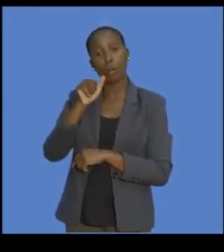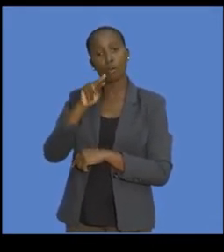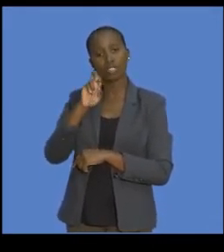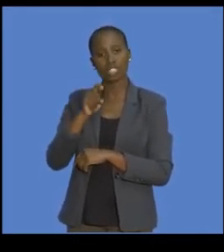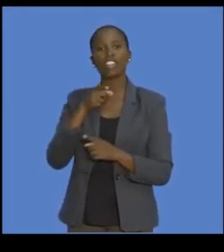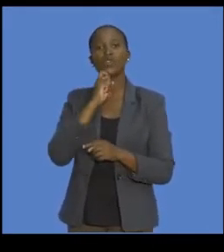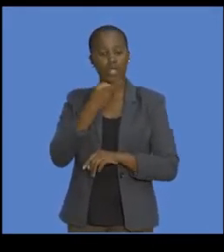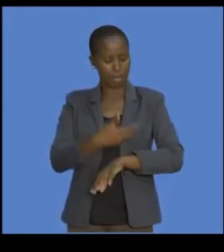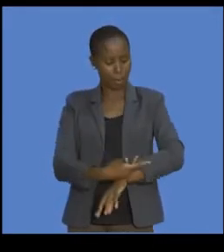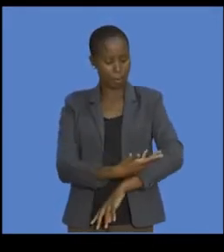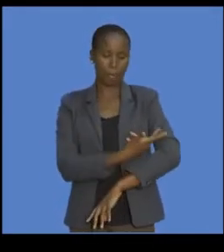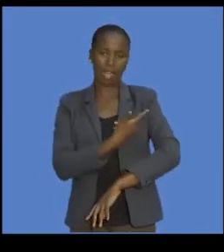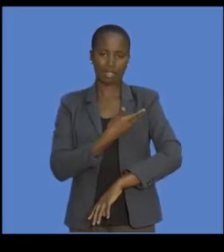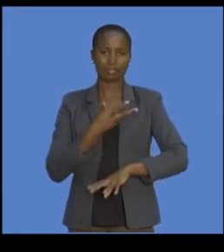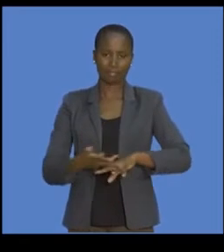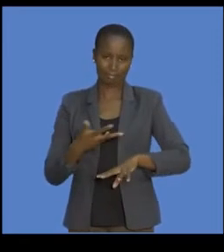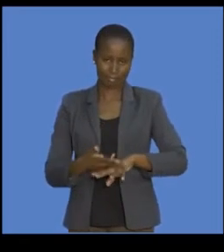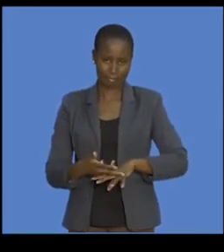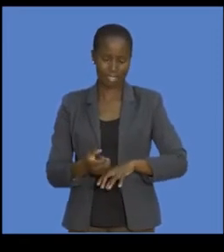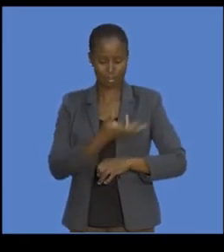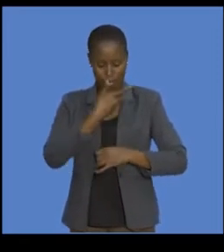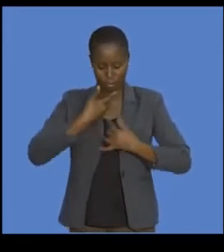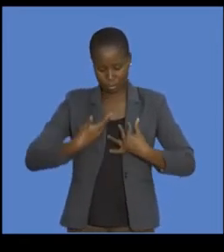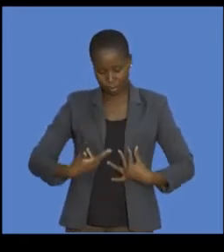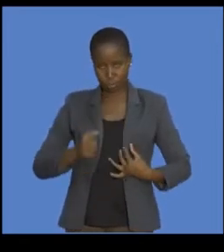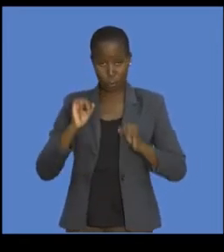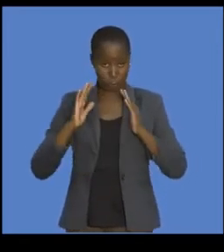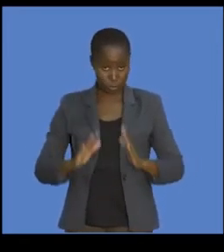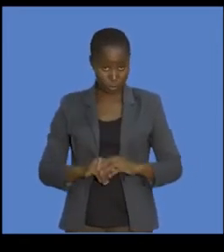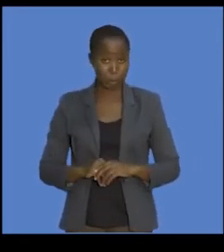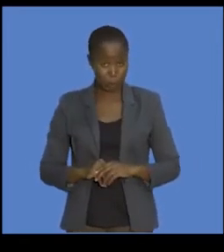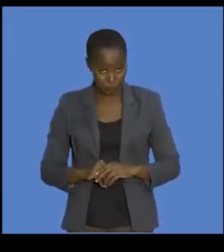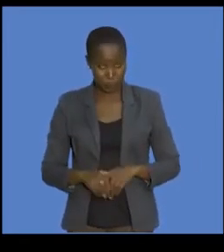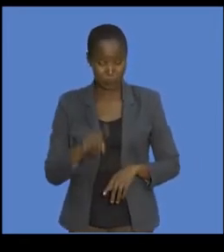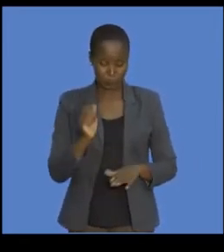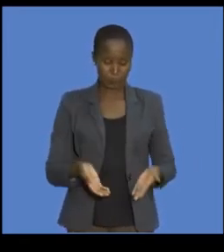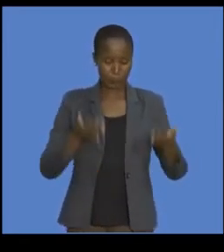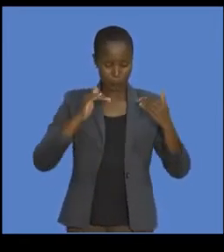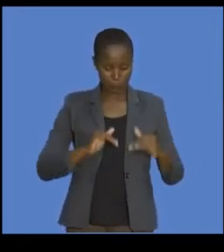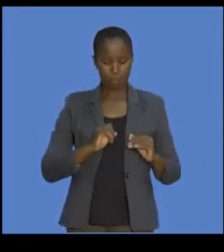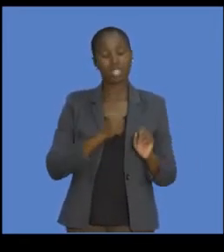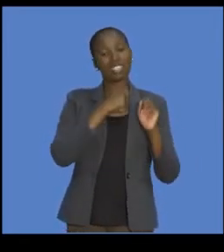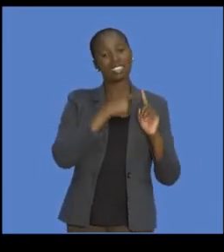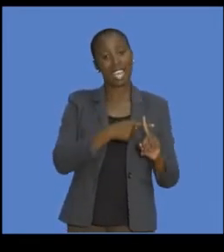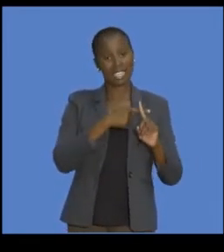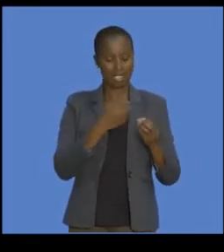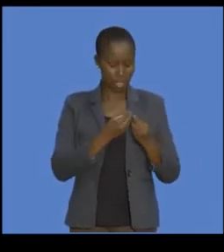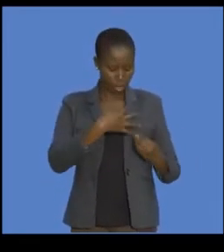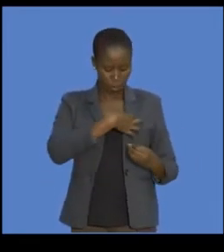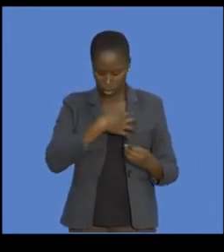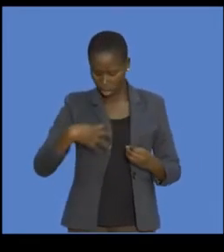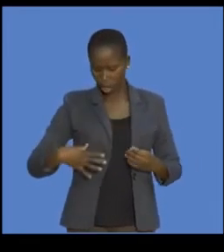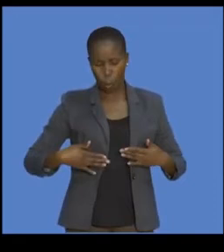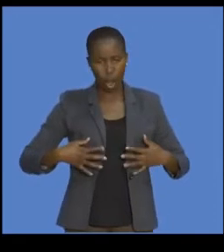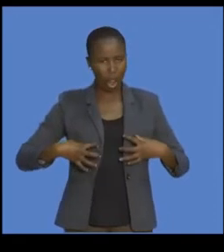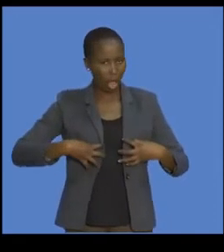body. Let's look at the next difference. A target organ or glands that secrete specific